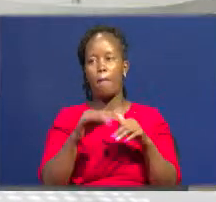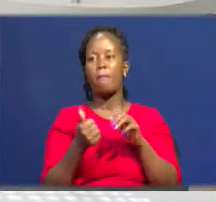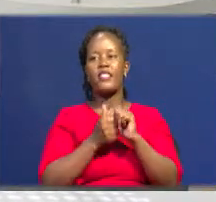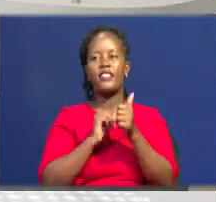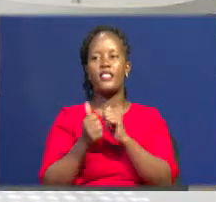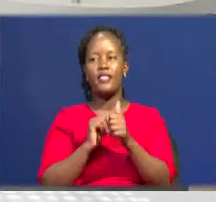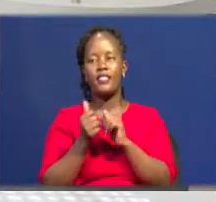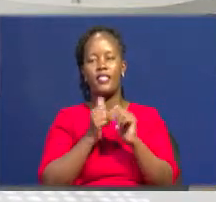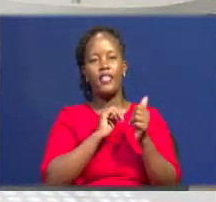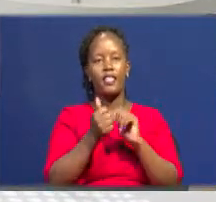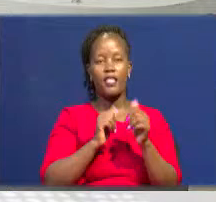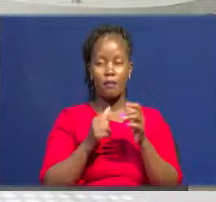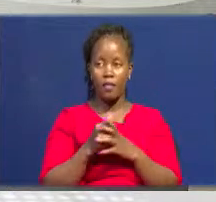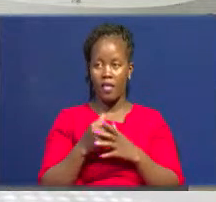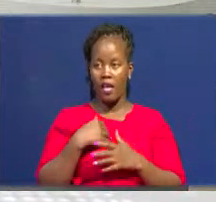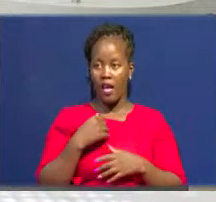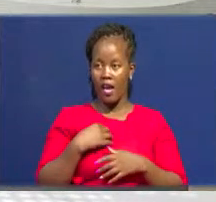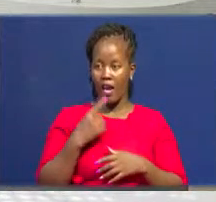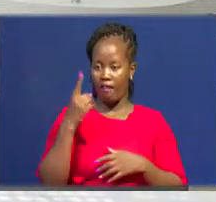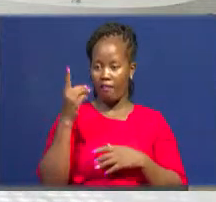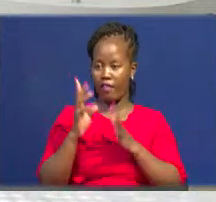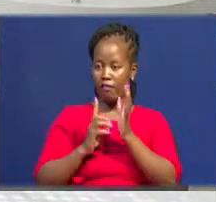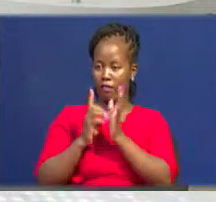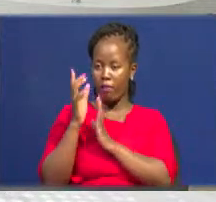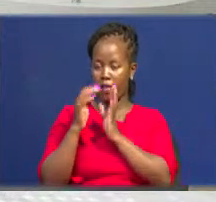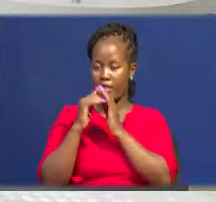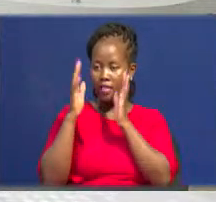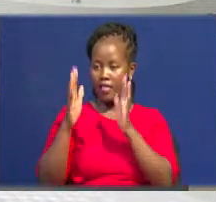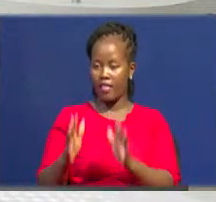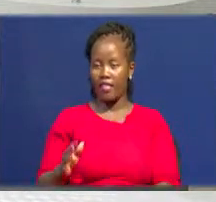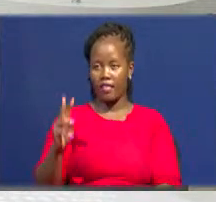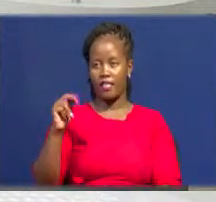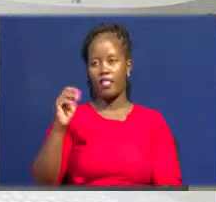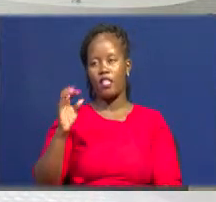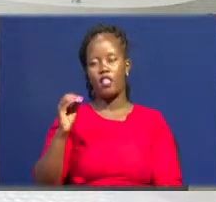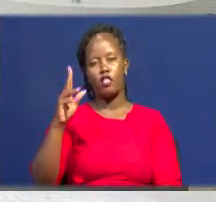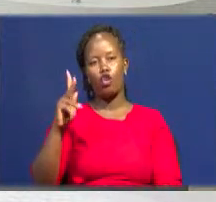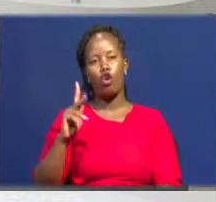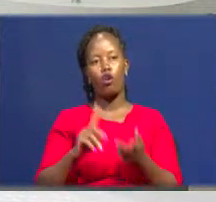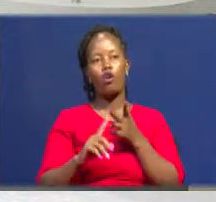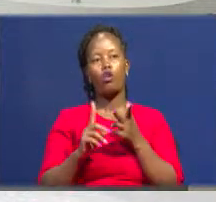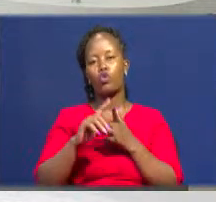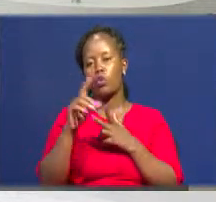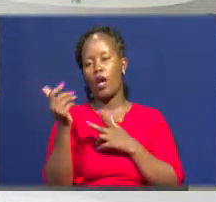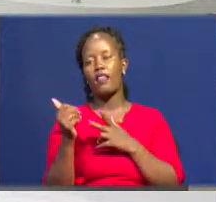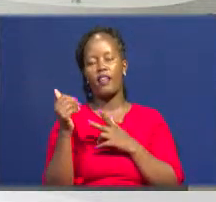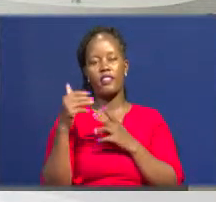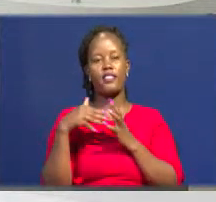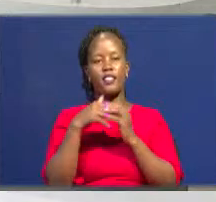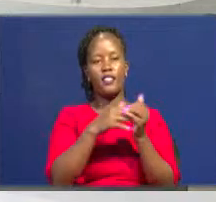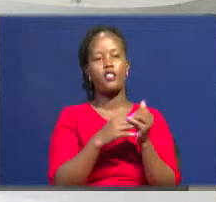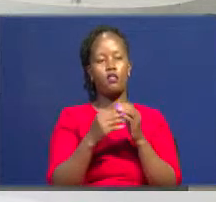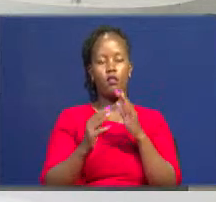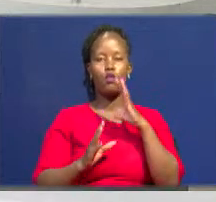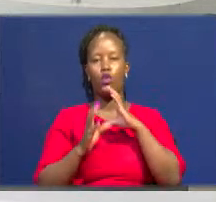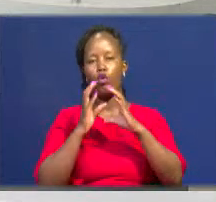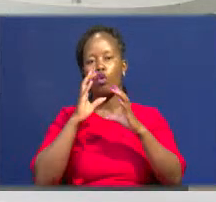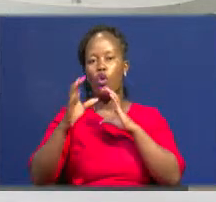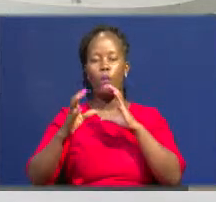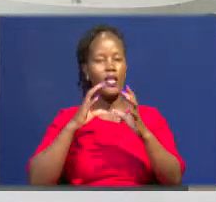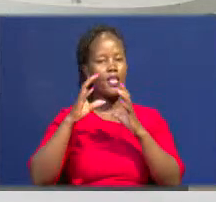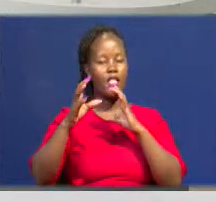Susan Adhiambo, who's the development lead at the National Olympic Committee of Kenya, and Steffi Erimo, who's head of communications. And